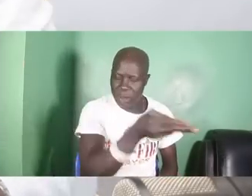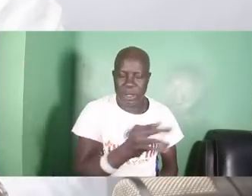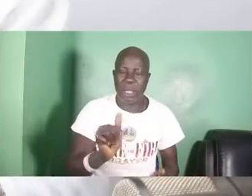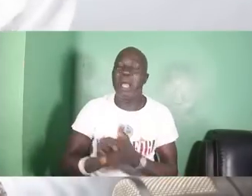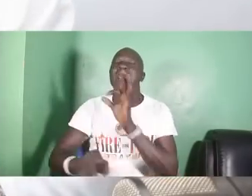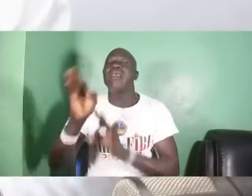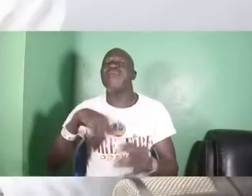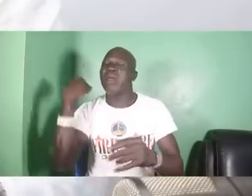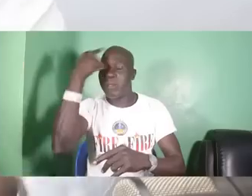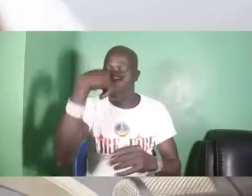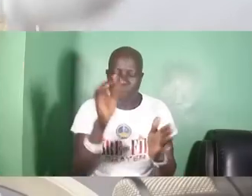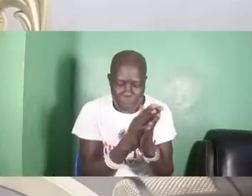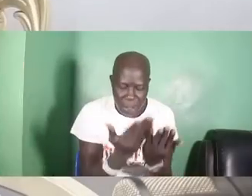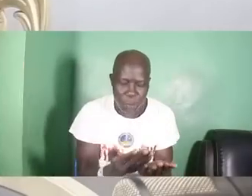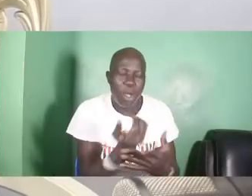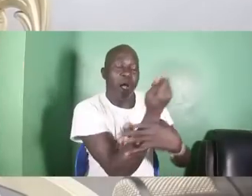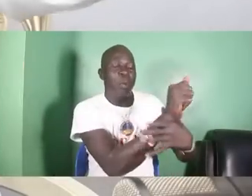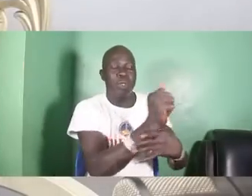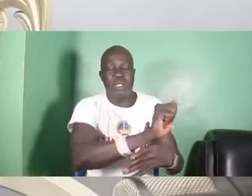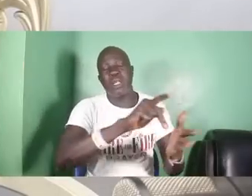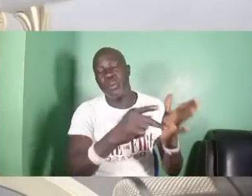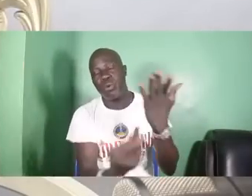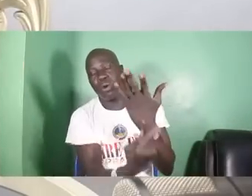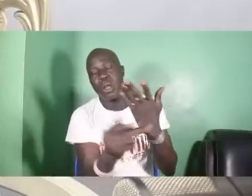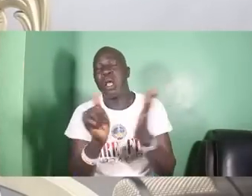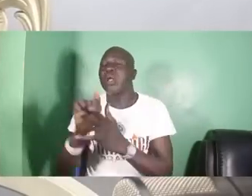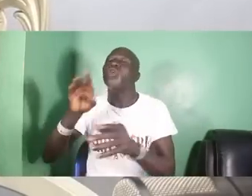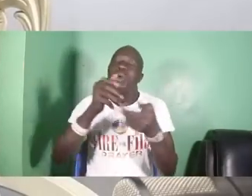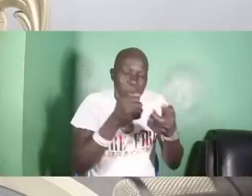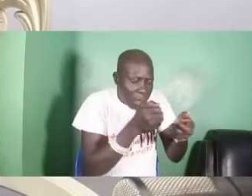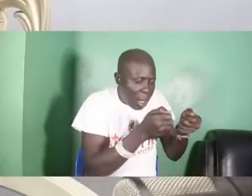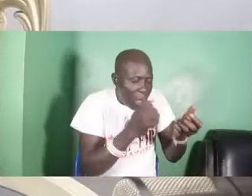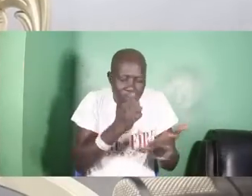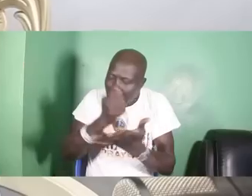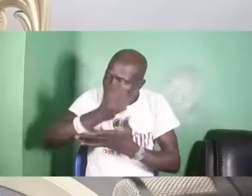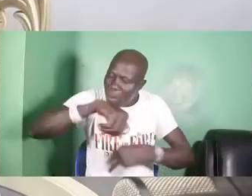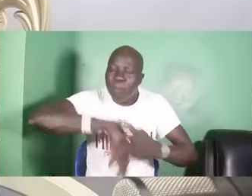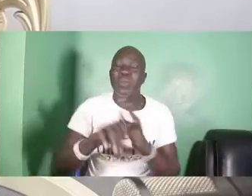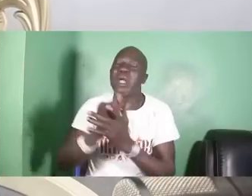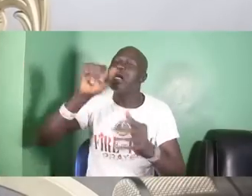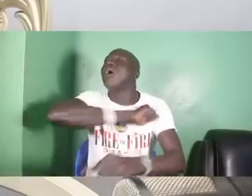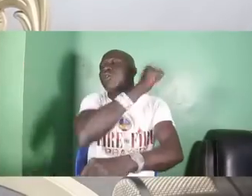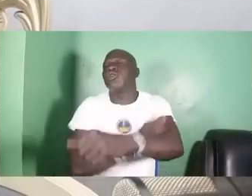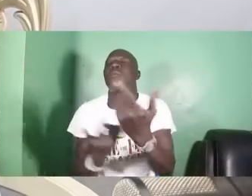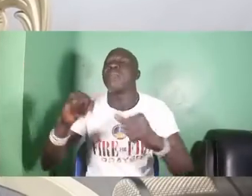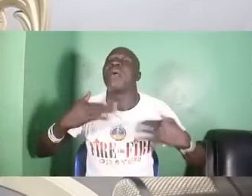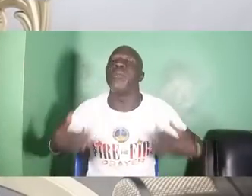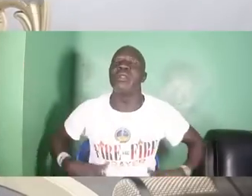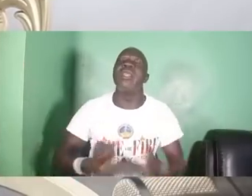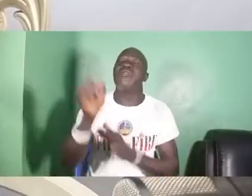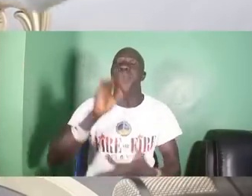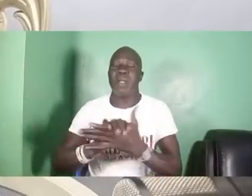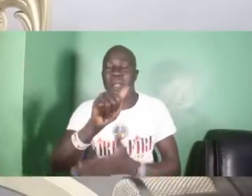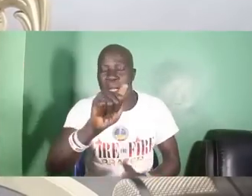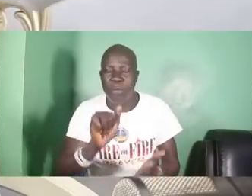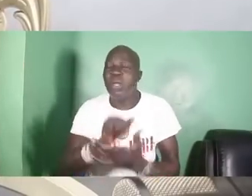listen to me, sir. If your Facebook, every program category, you type your name. That you can't ask for my body.